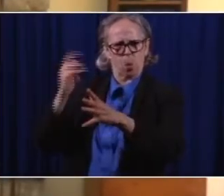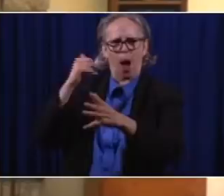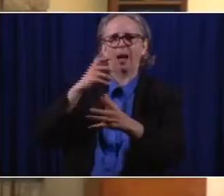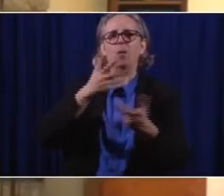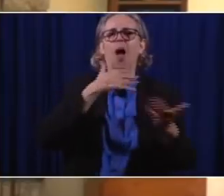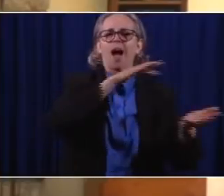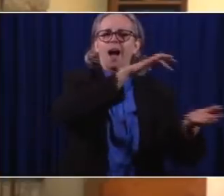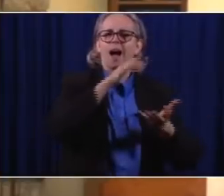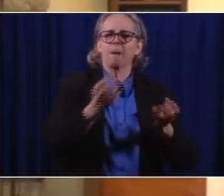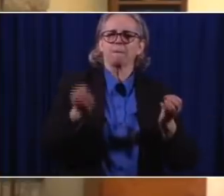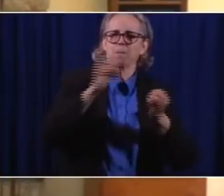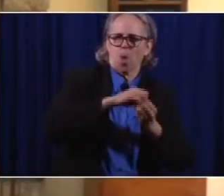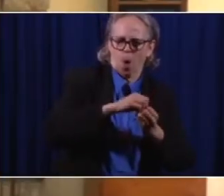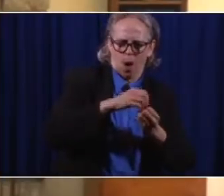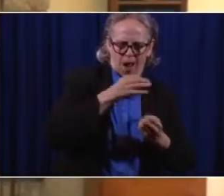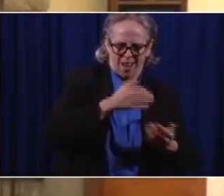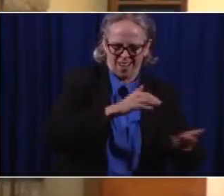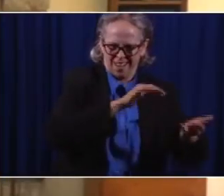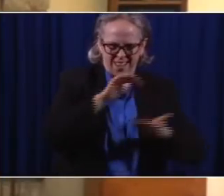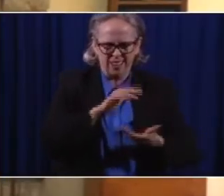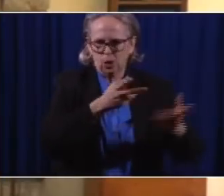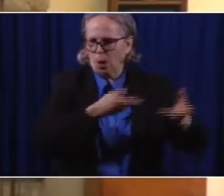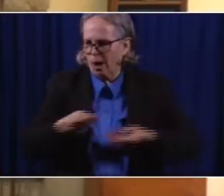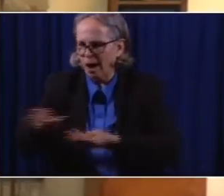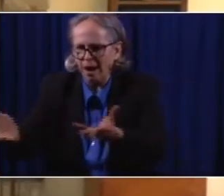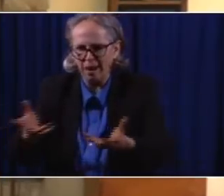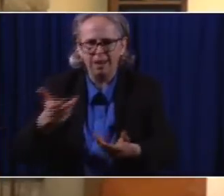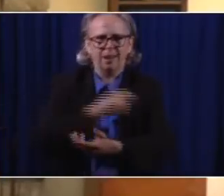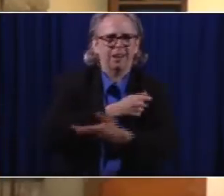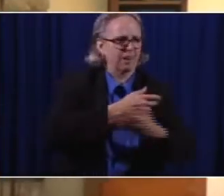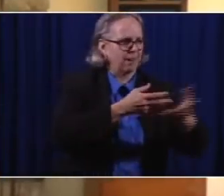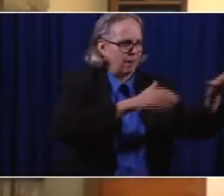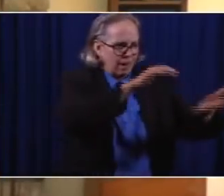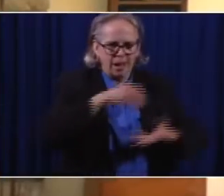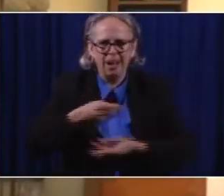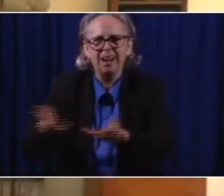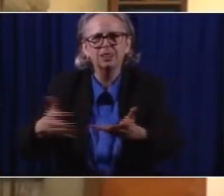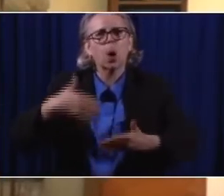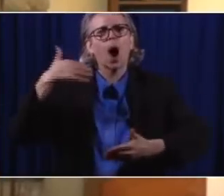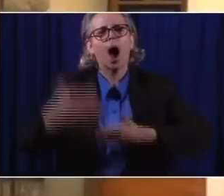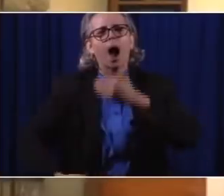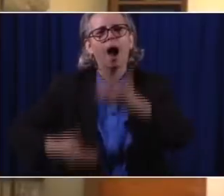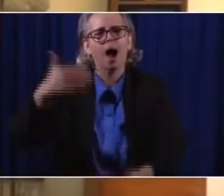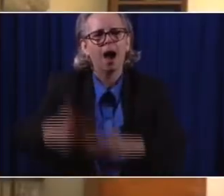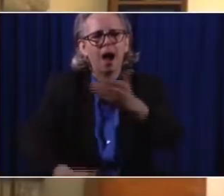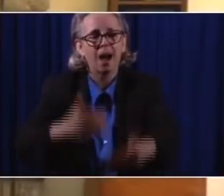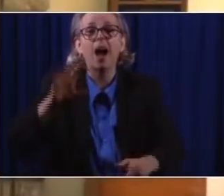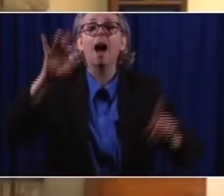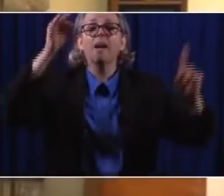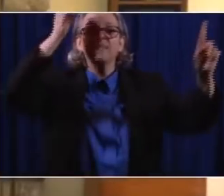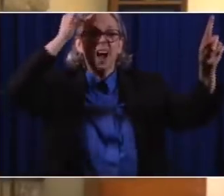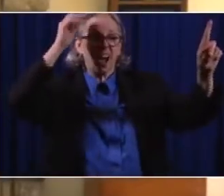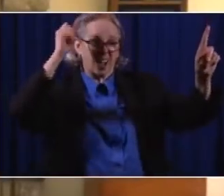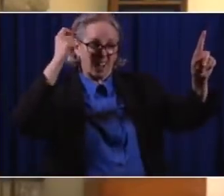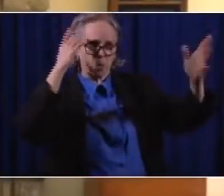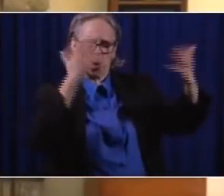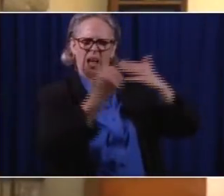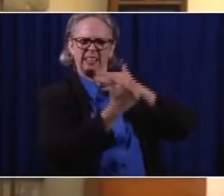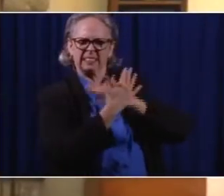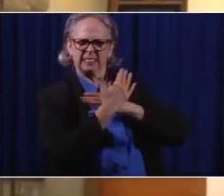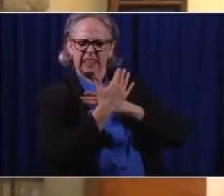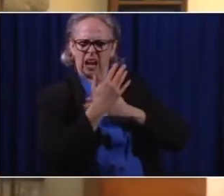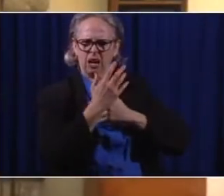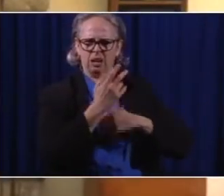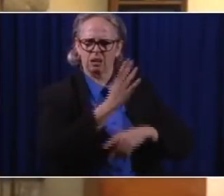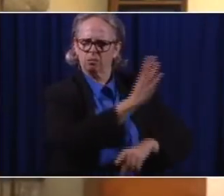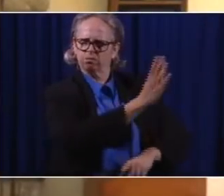in batches right after that. Some of these batches, some of this, the federal government is going to send directly to places in Ohio. Some of it we believe is